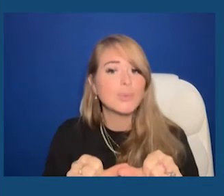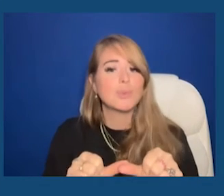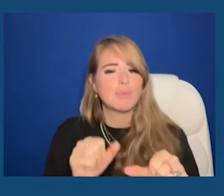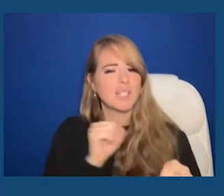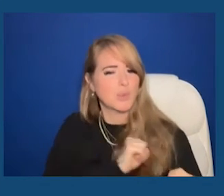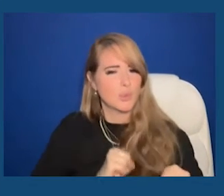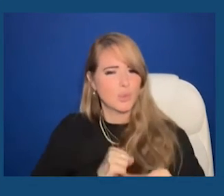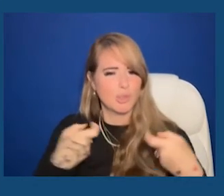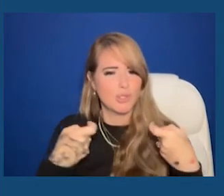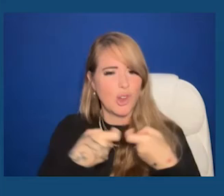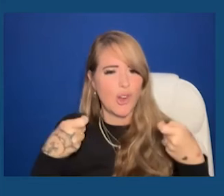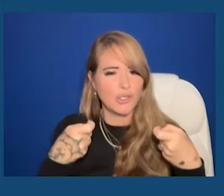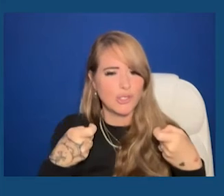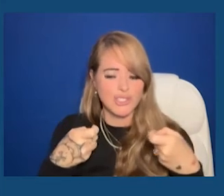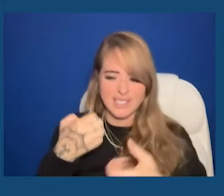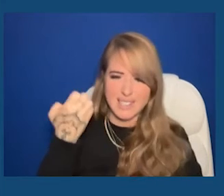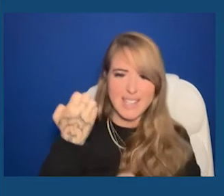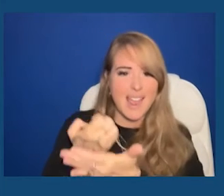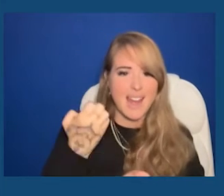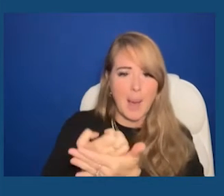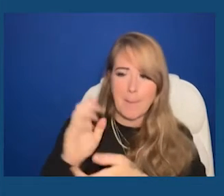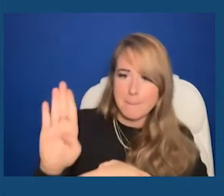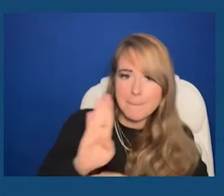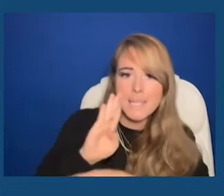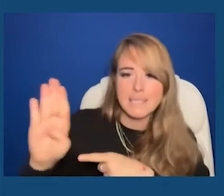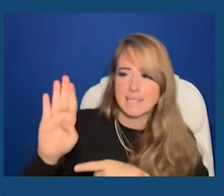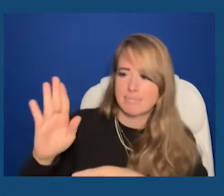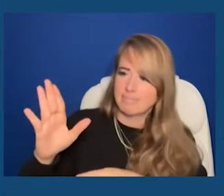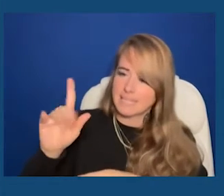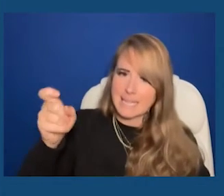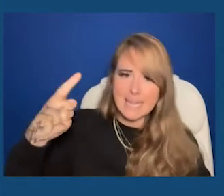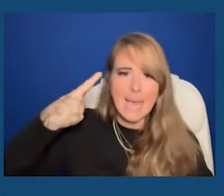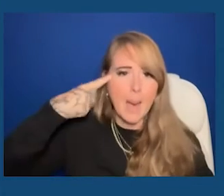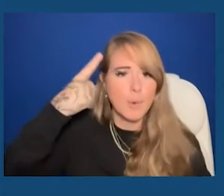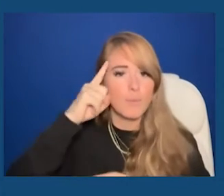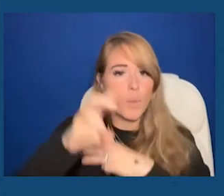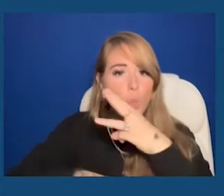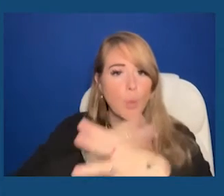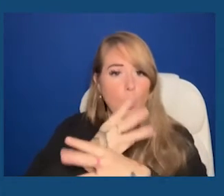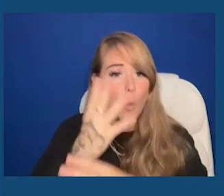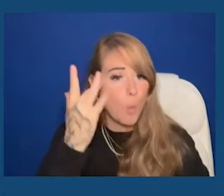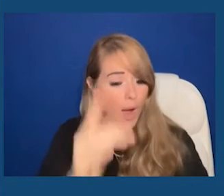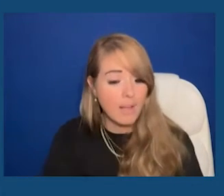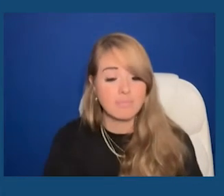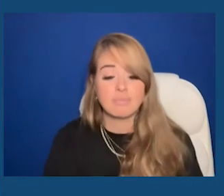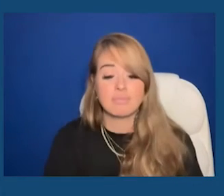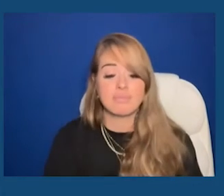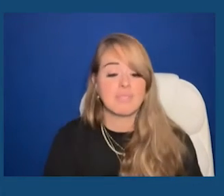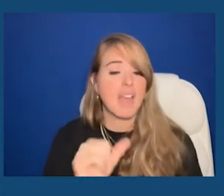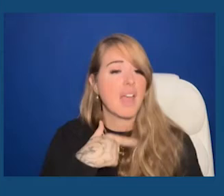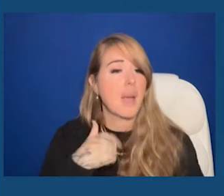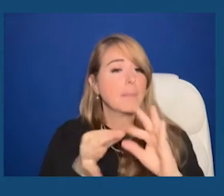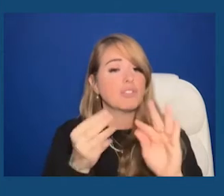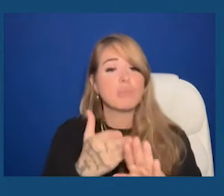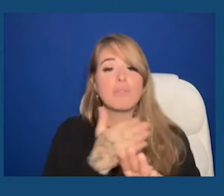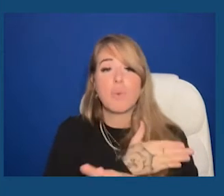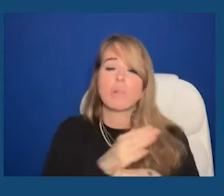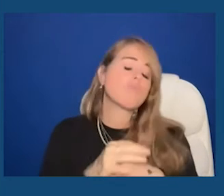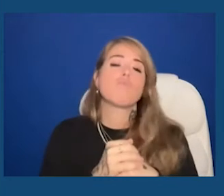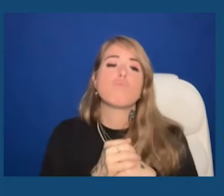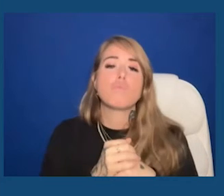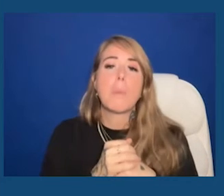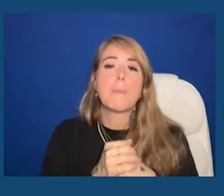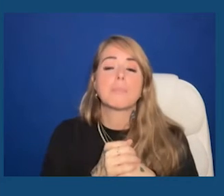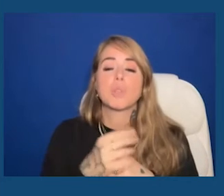supercharged economic and business capital of the world. Why? Because, as I mentioned at the outset, the human